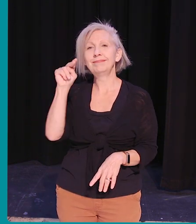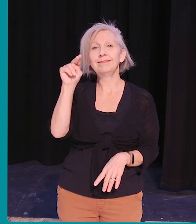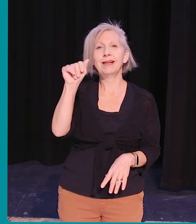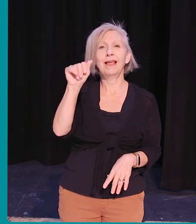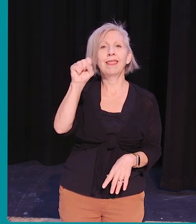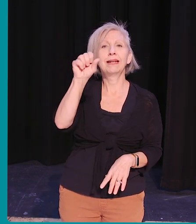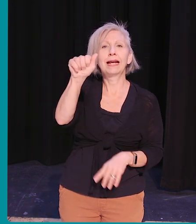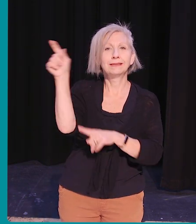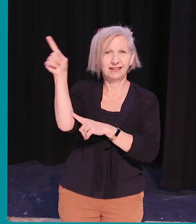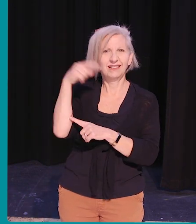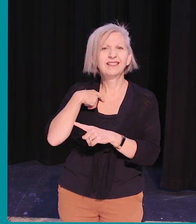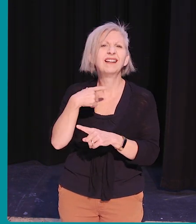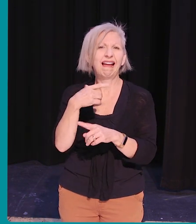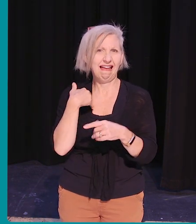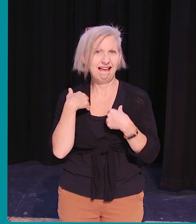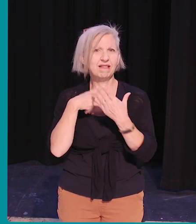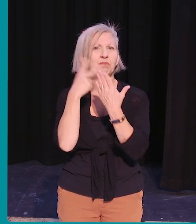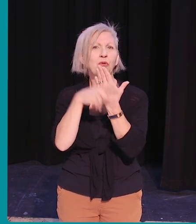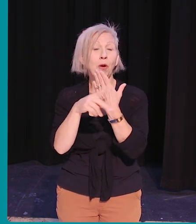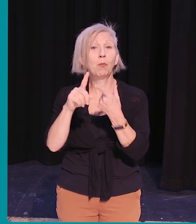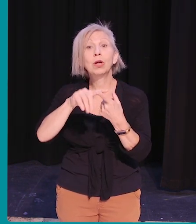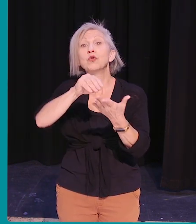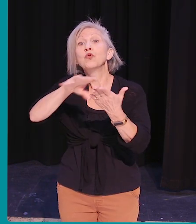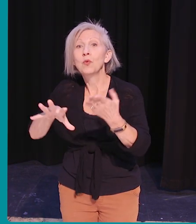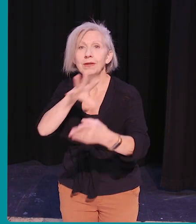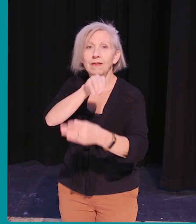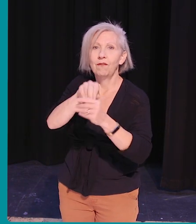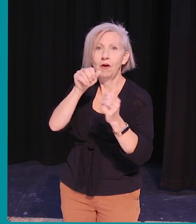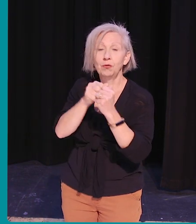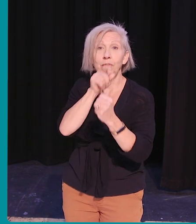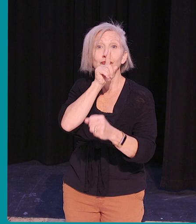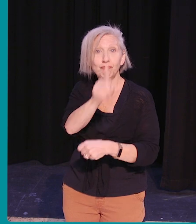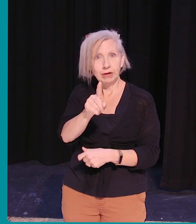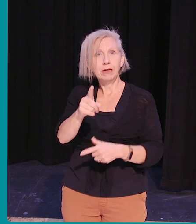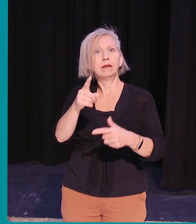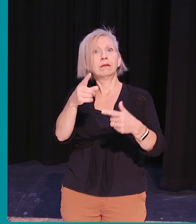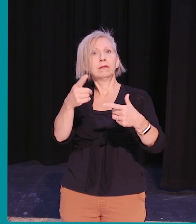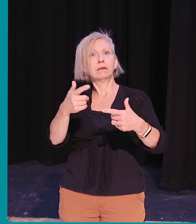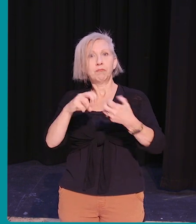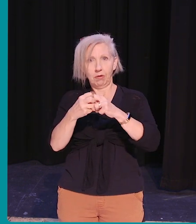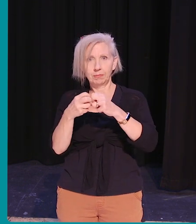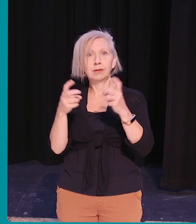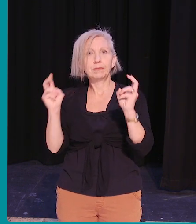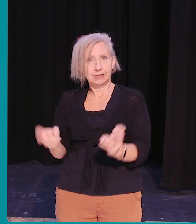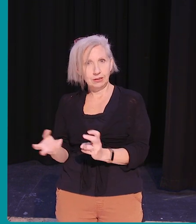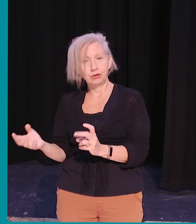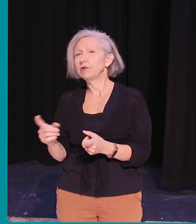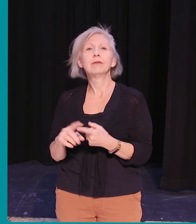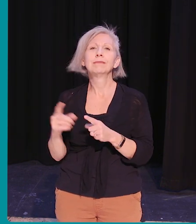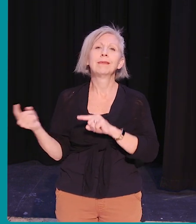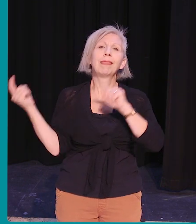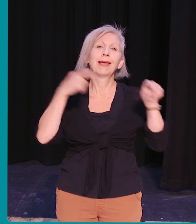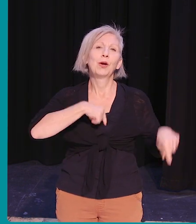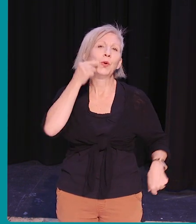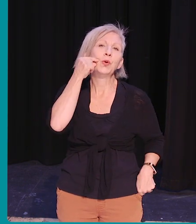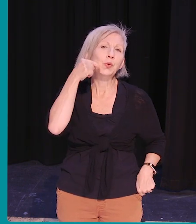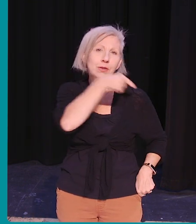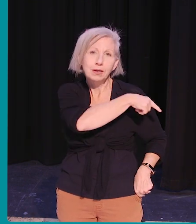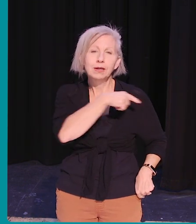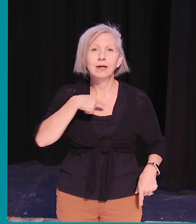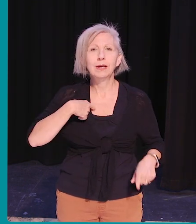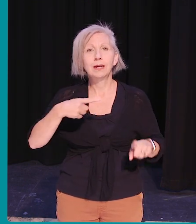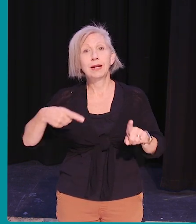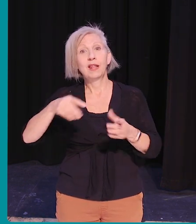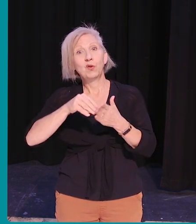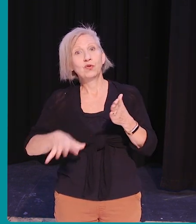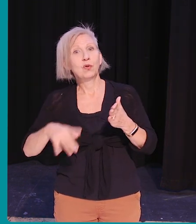program, right? And every year, they work on different projects. They fly kids down to Houston. They make their pitch to NASA, and they've had tremendous